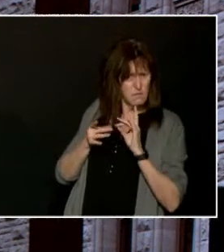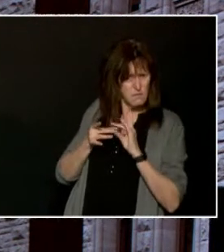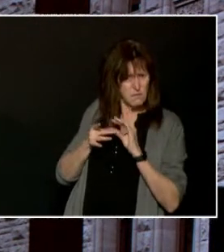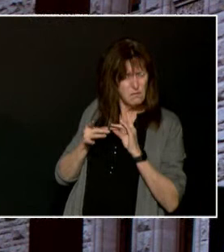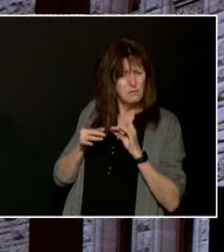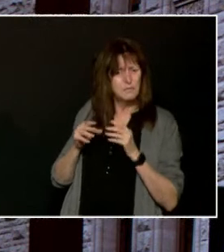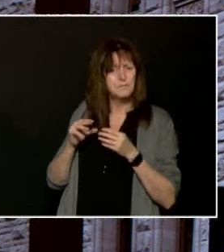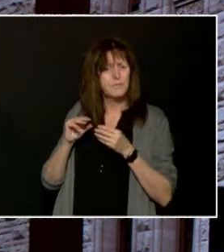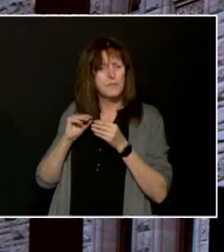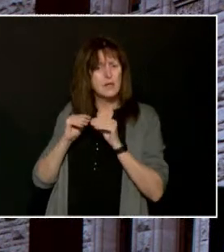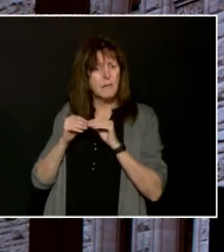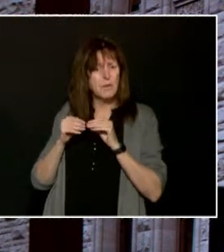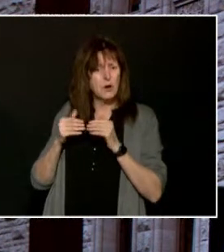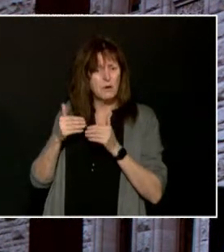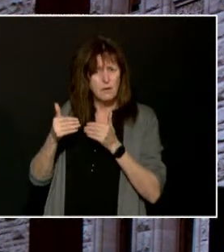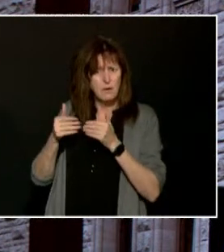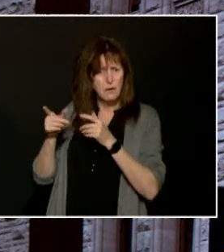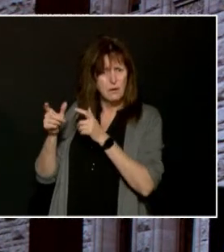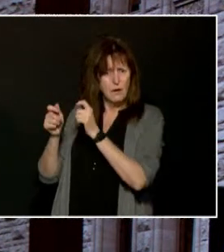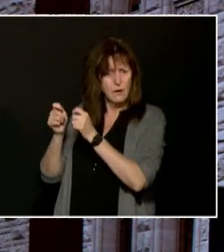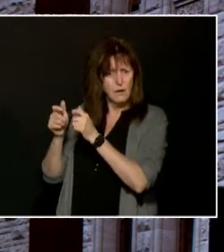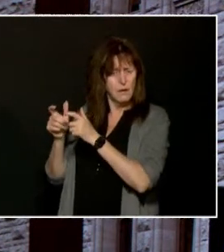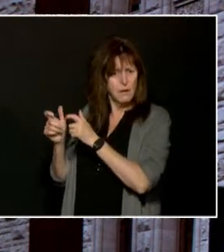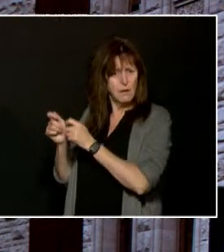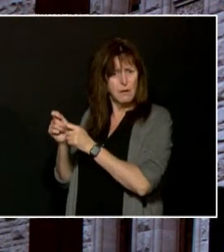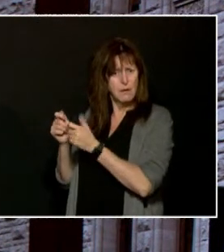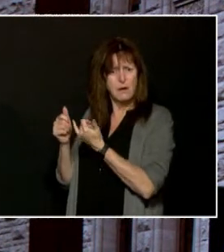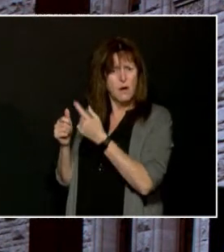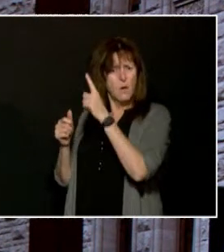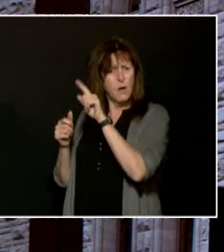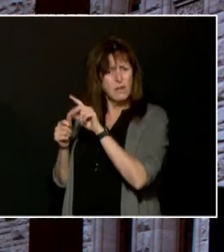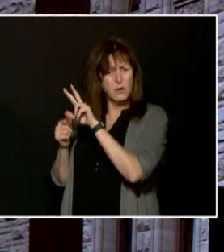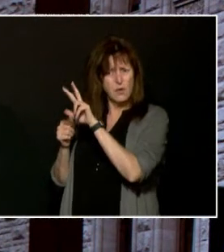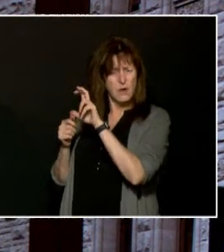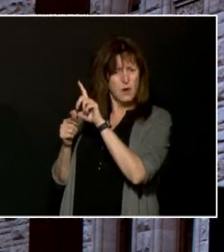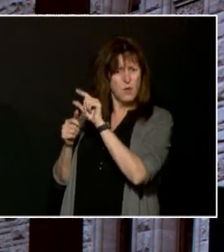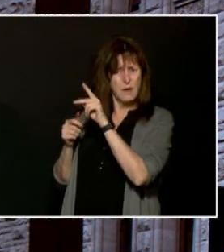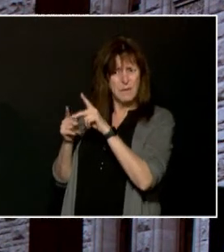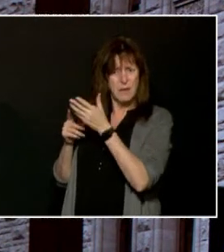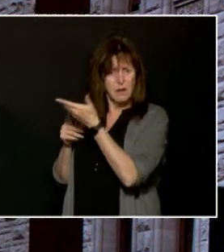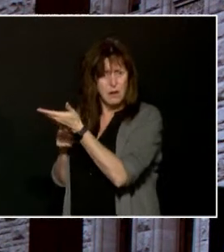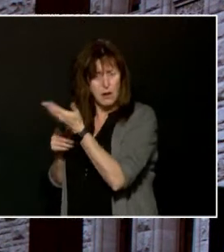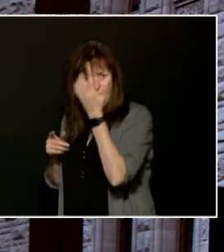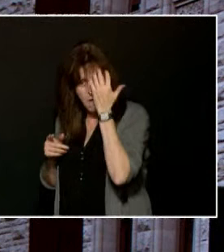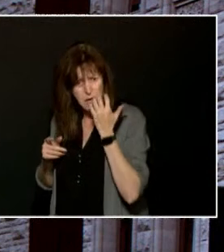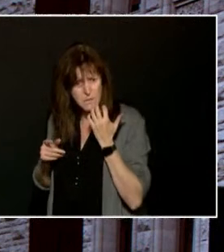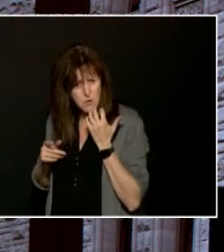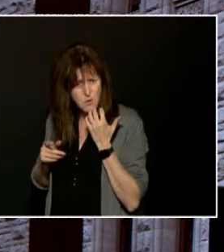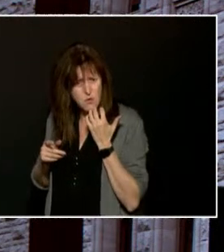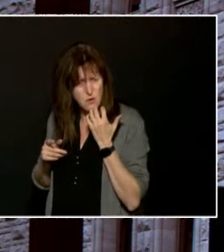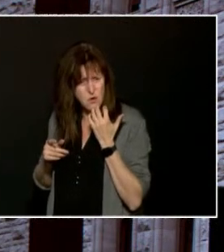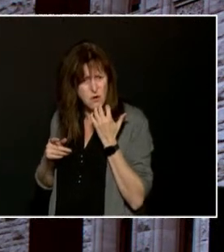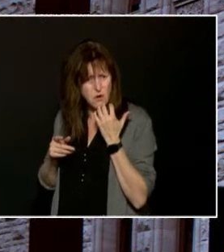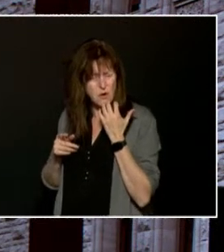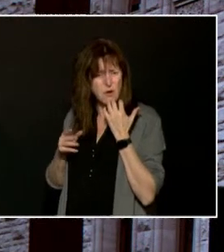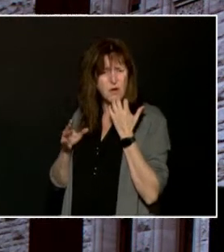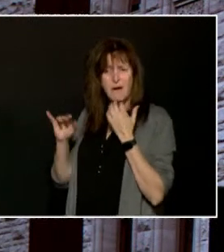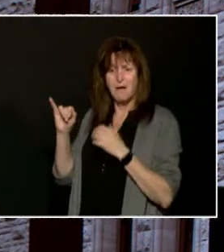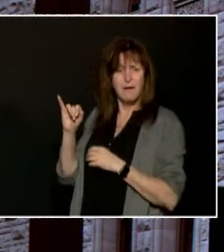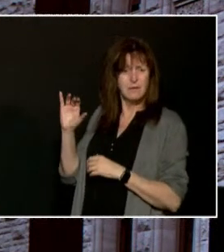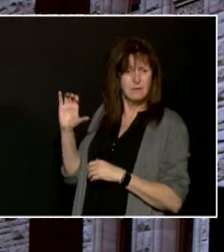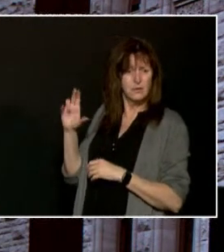forward. Today we have 1,320 people in hospital and 721 people in